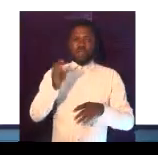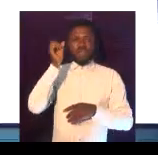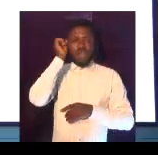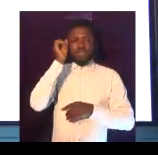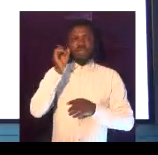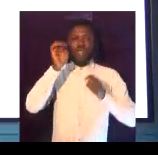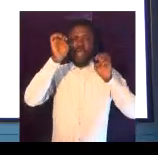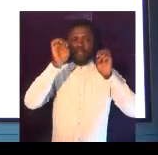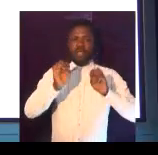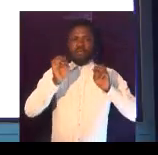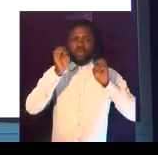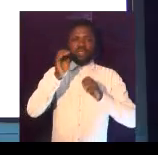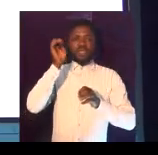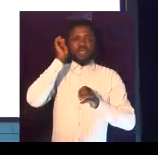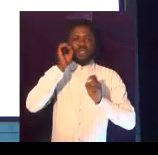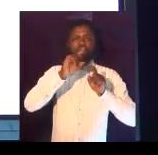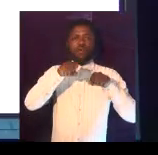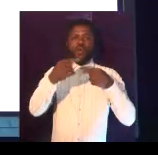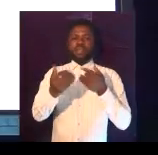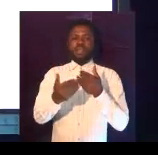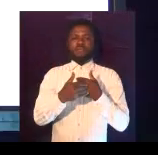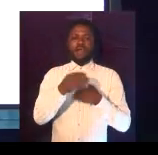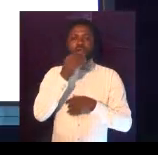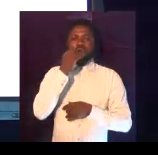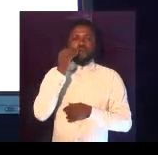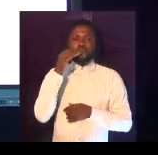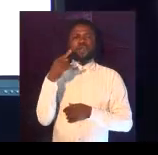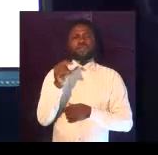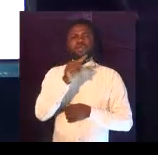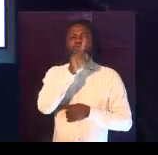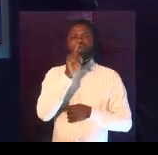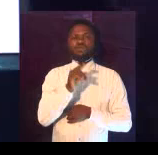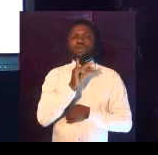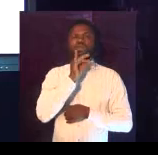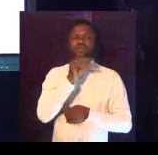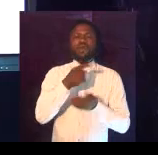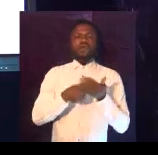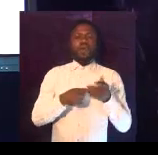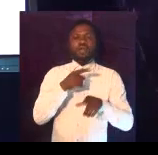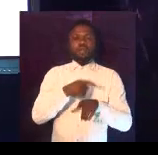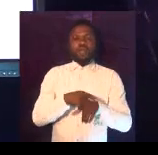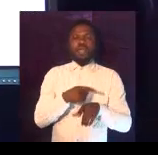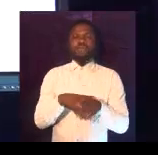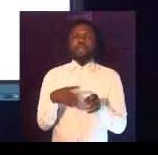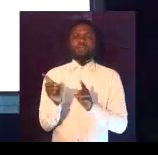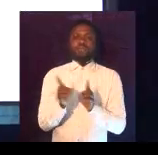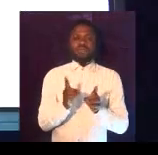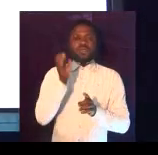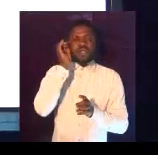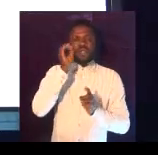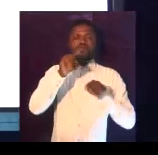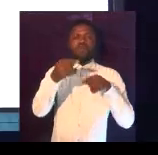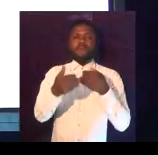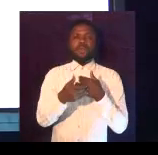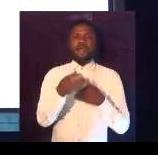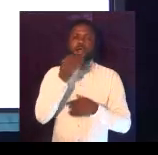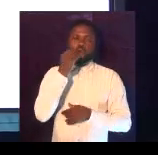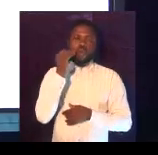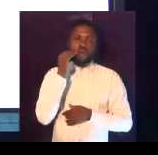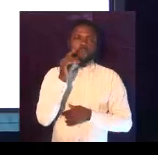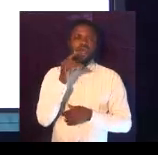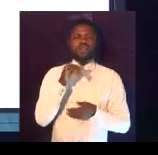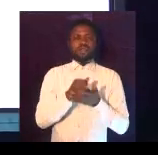his examination, he went back home. The question is, what time did he go back